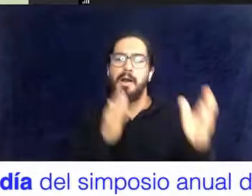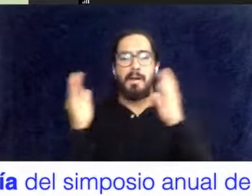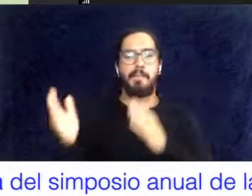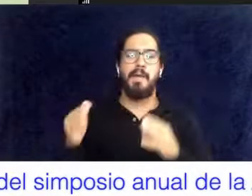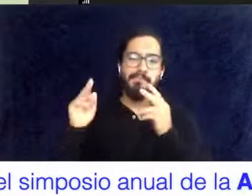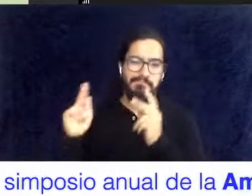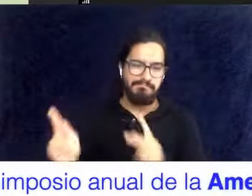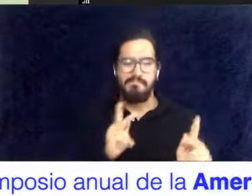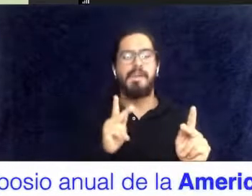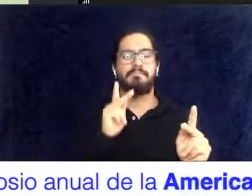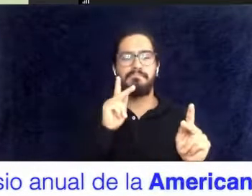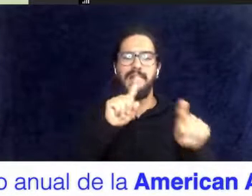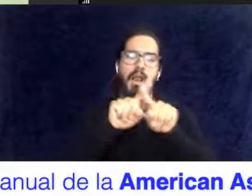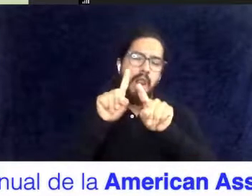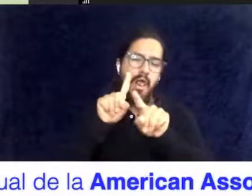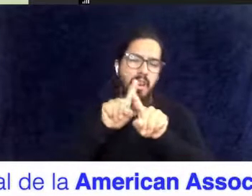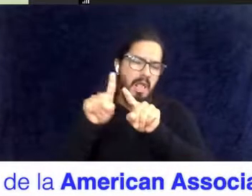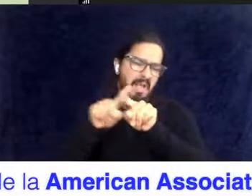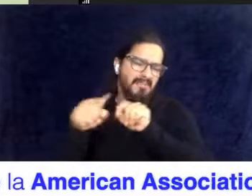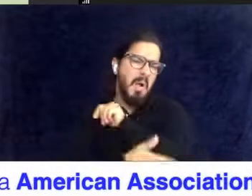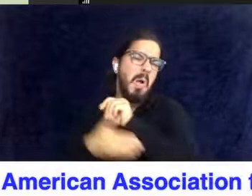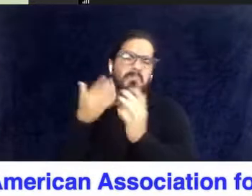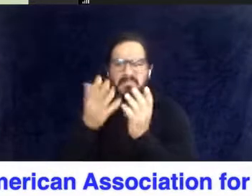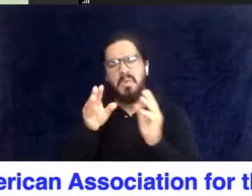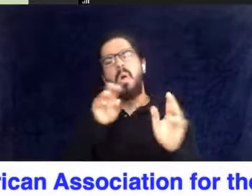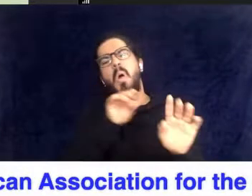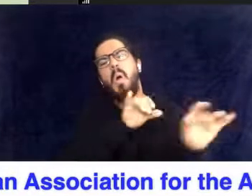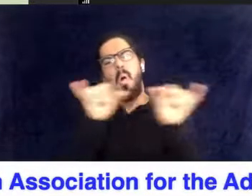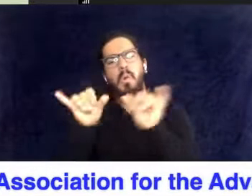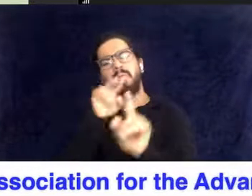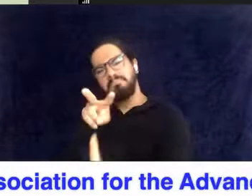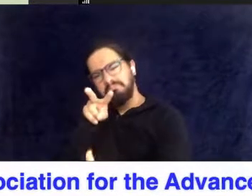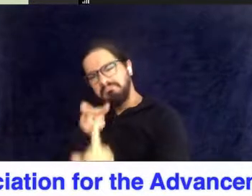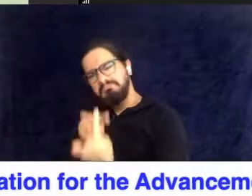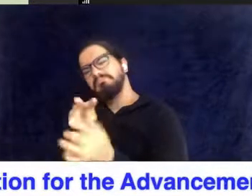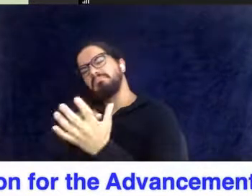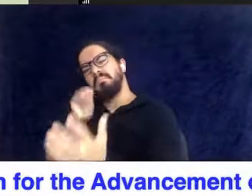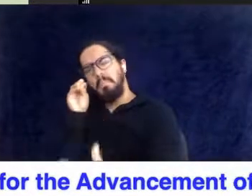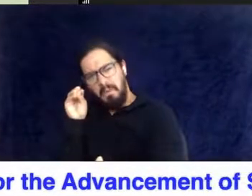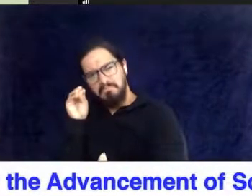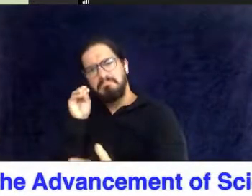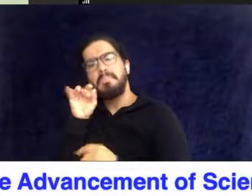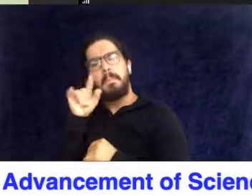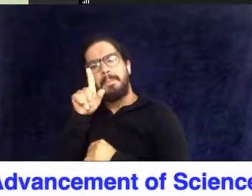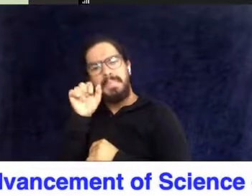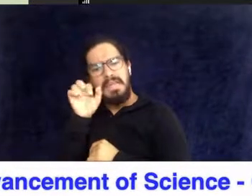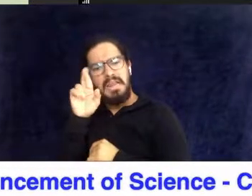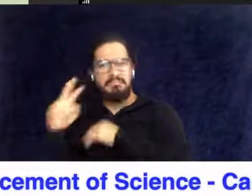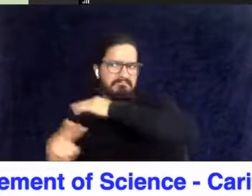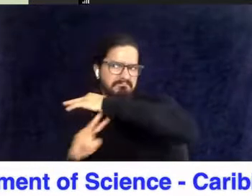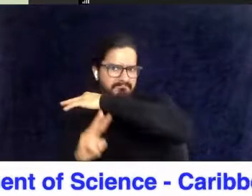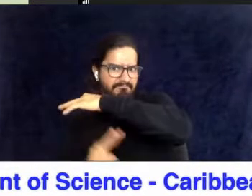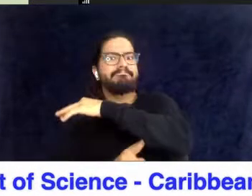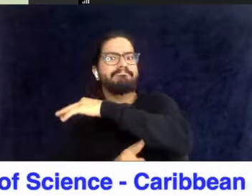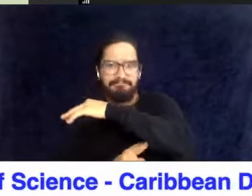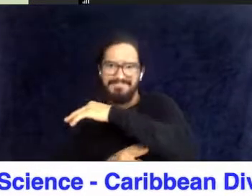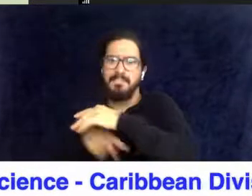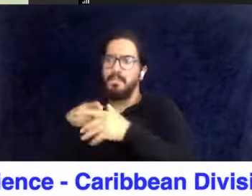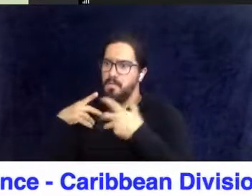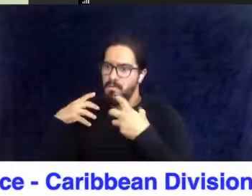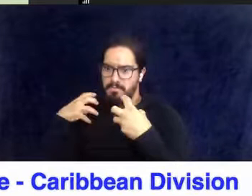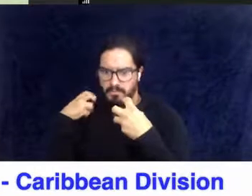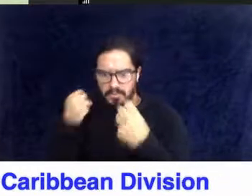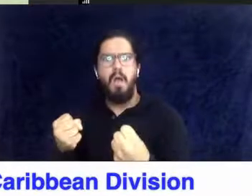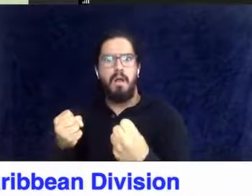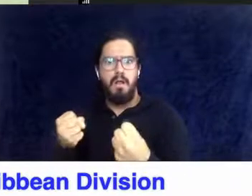have adopted the information in these pillars and are ensuring that they systematically